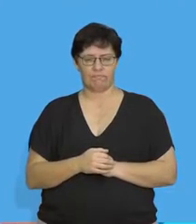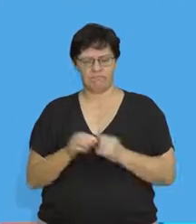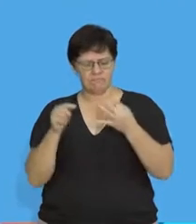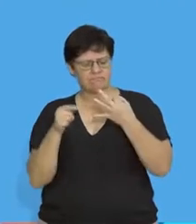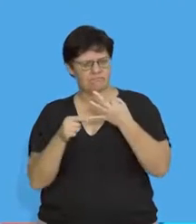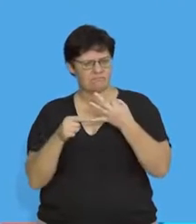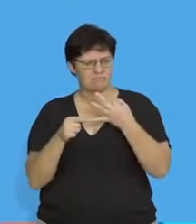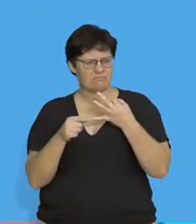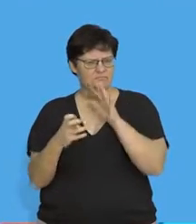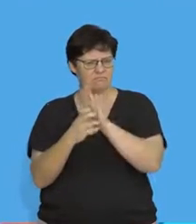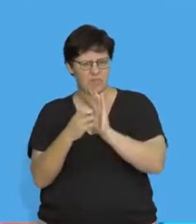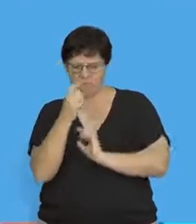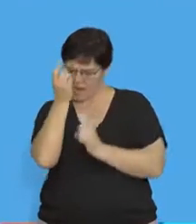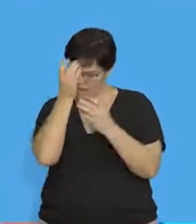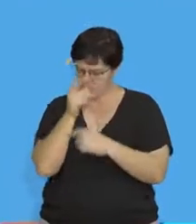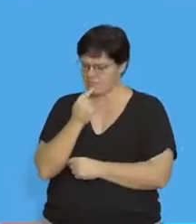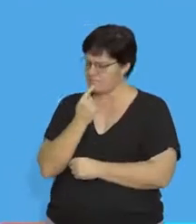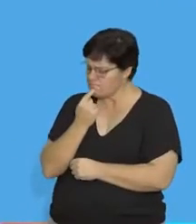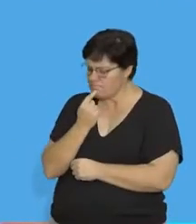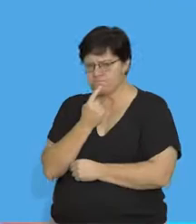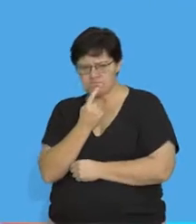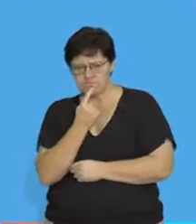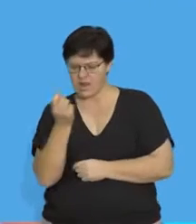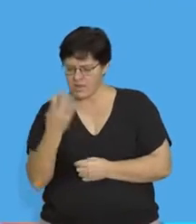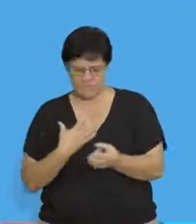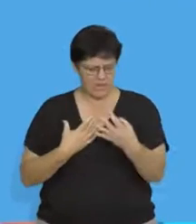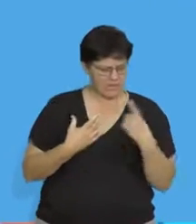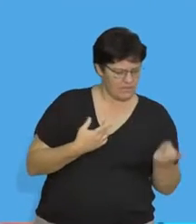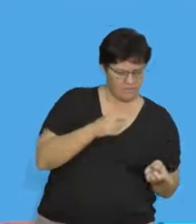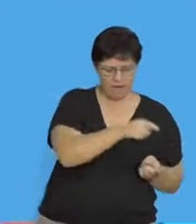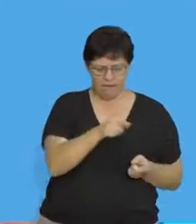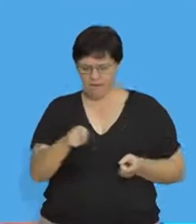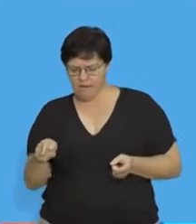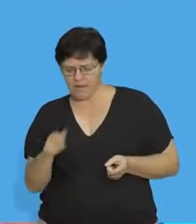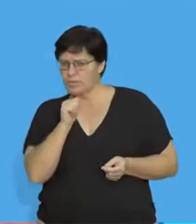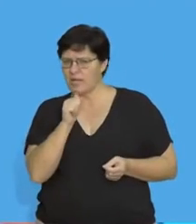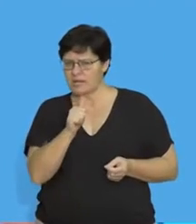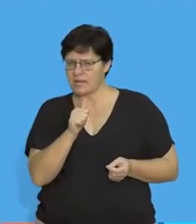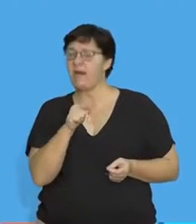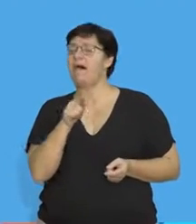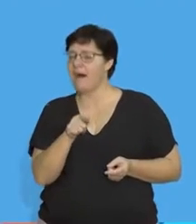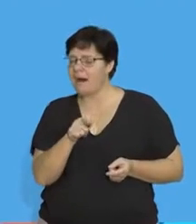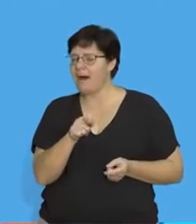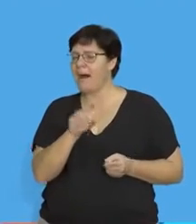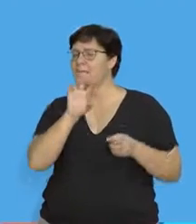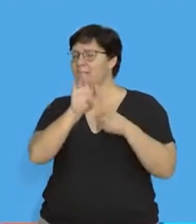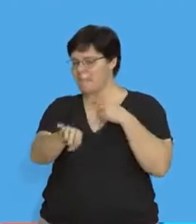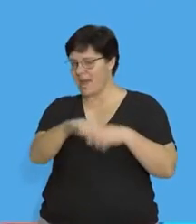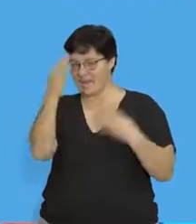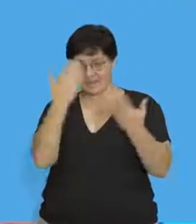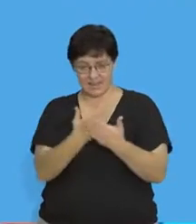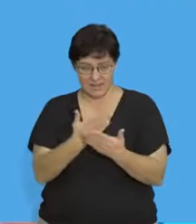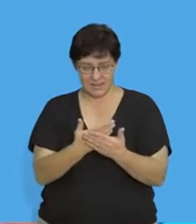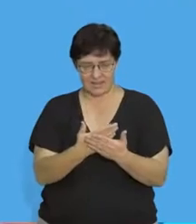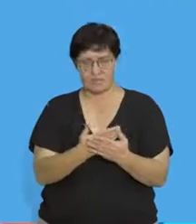this information in whatever way it's given to us, we'll have a much better idea of how